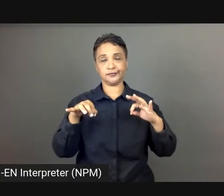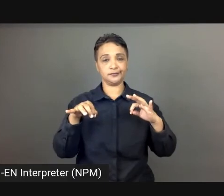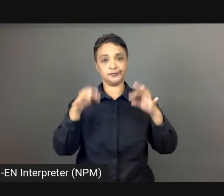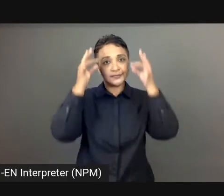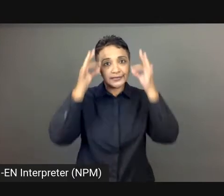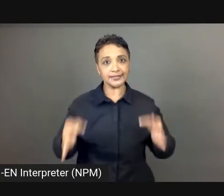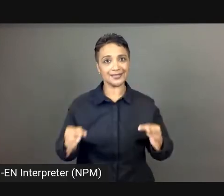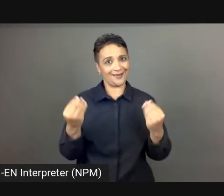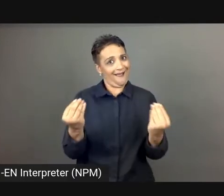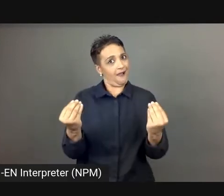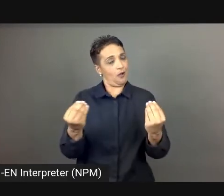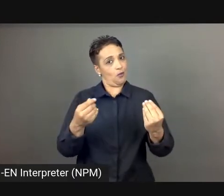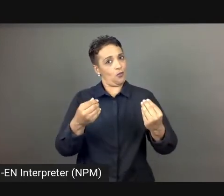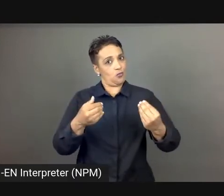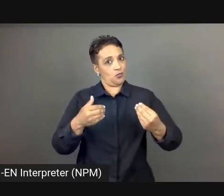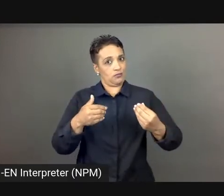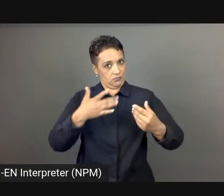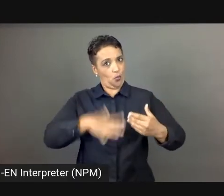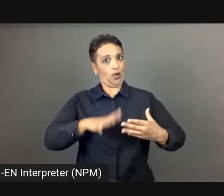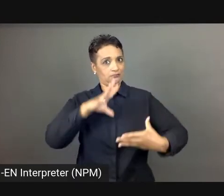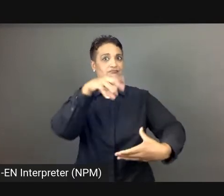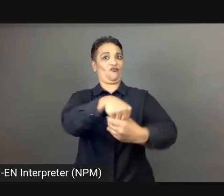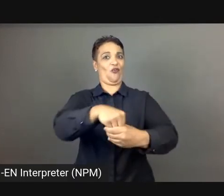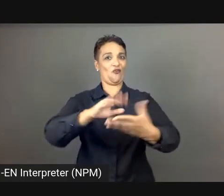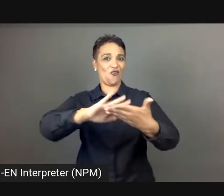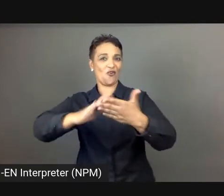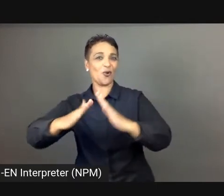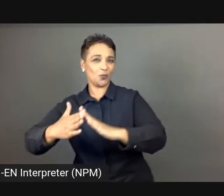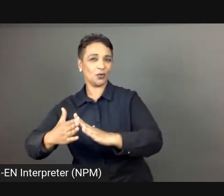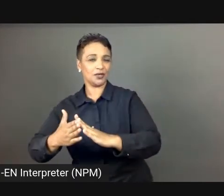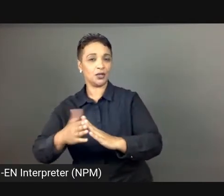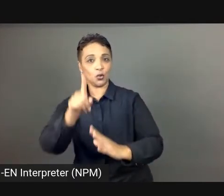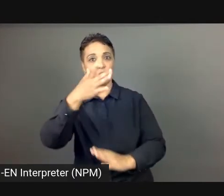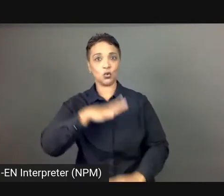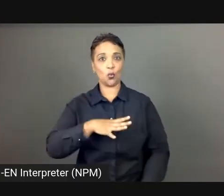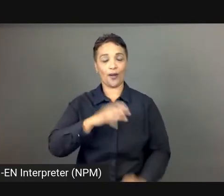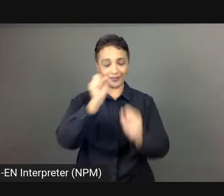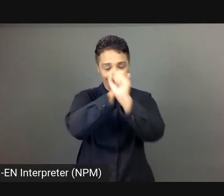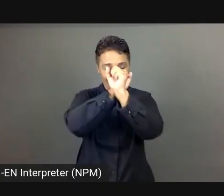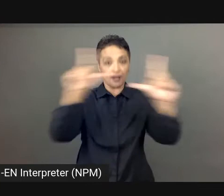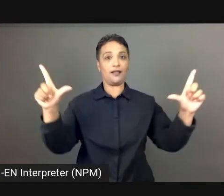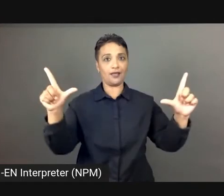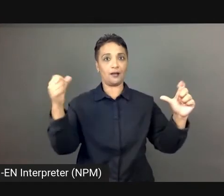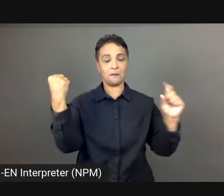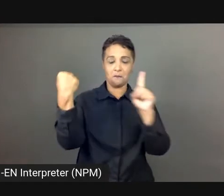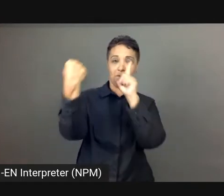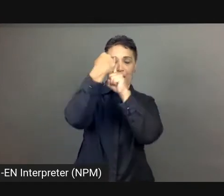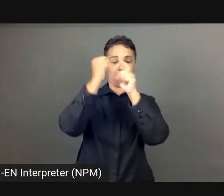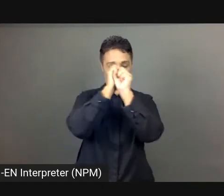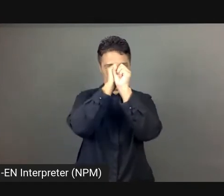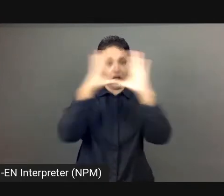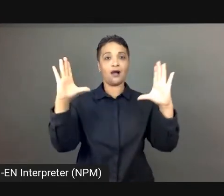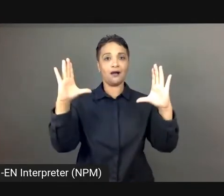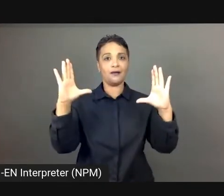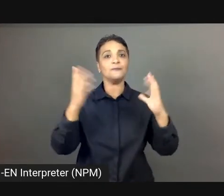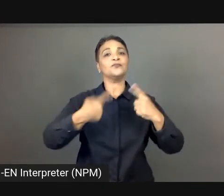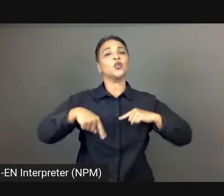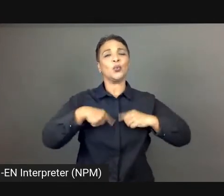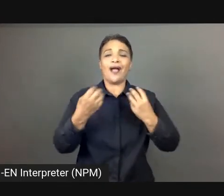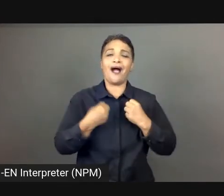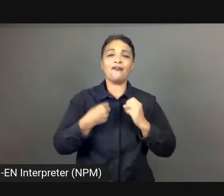kind of reality check, because I think often we have a very technical mindset in the humanitarian